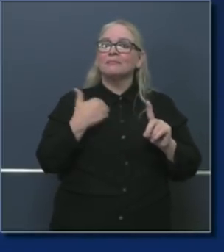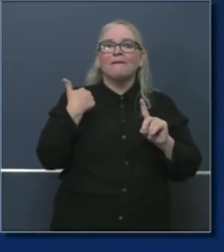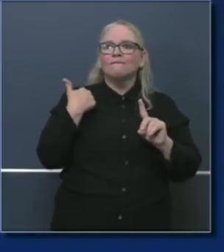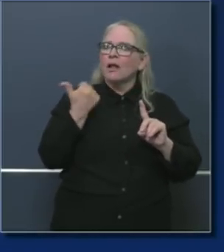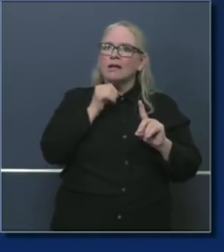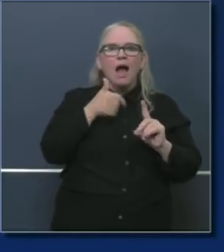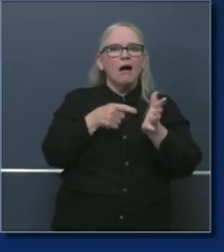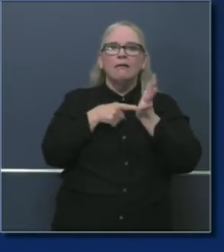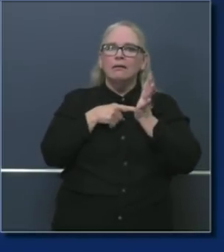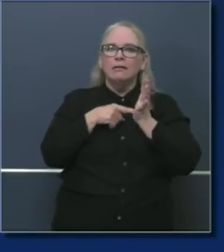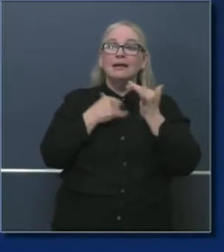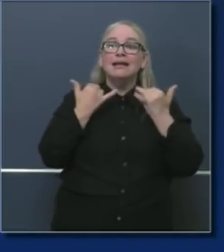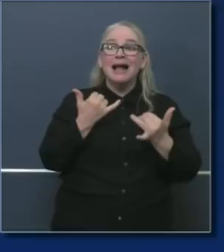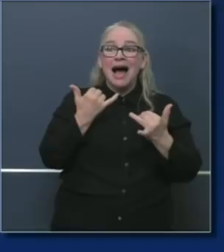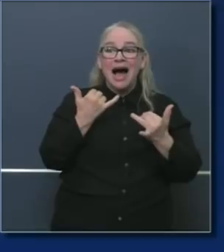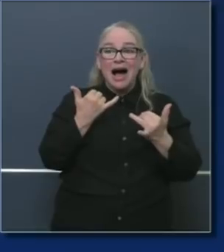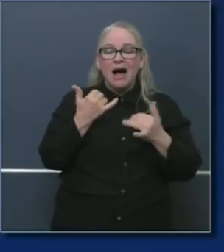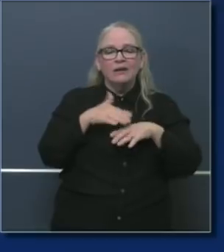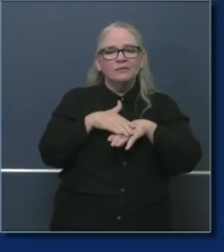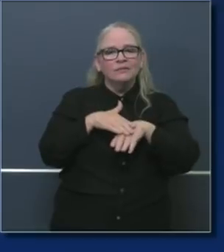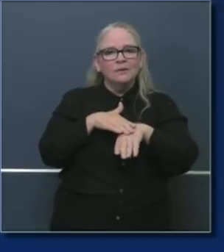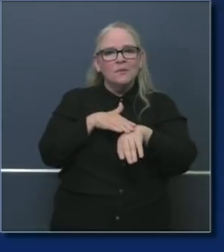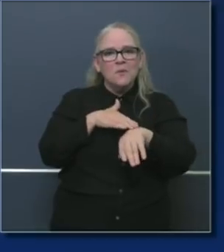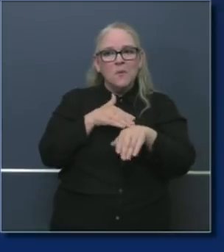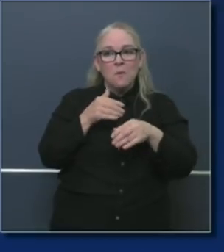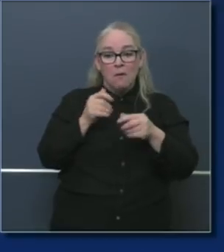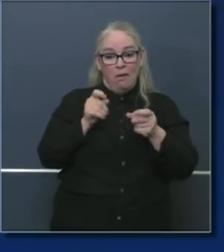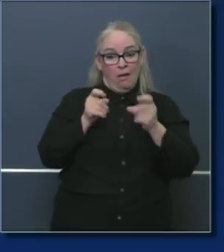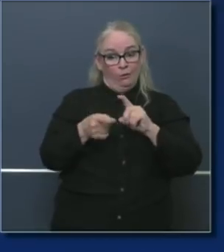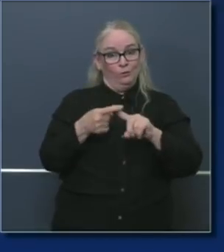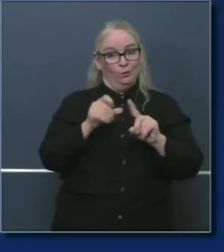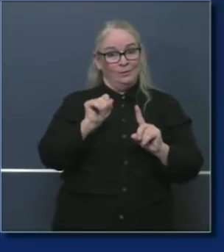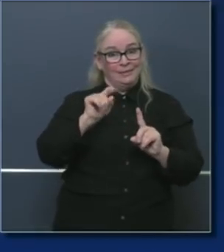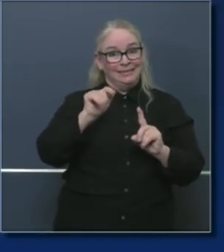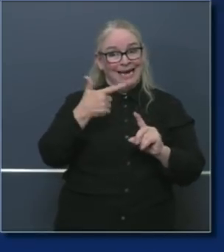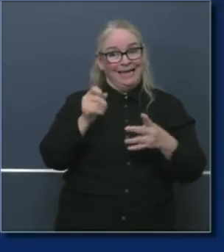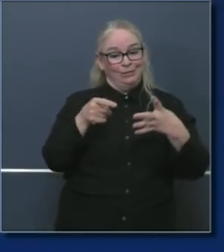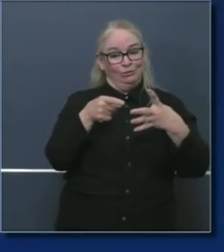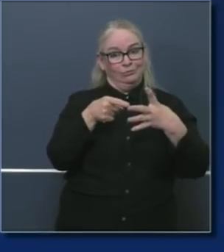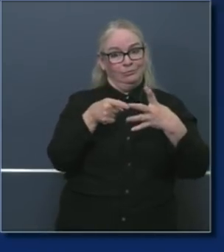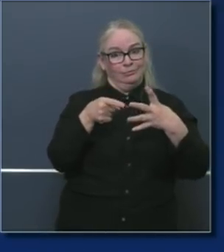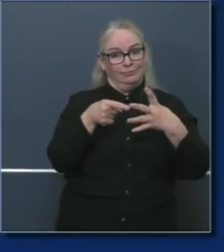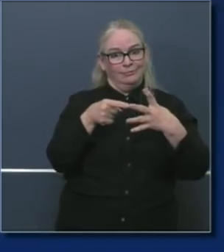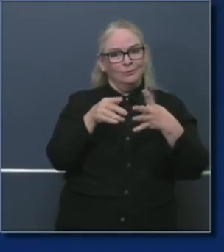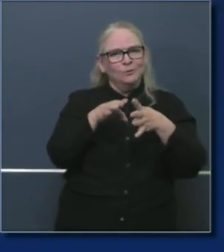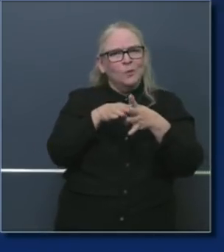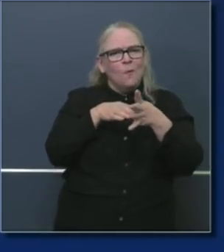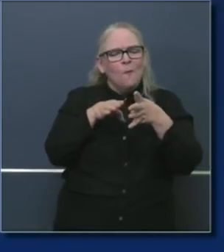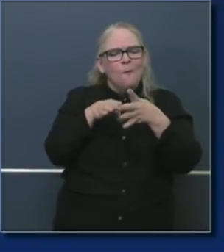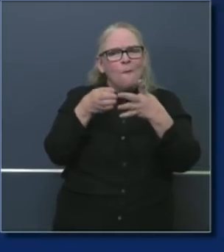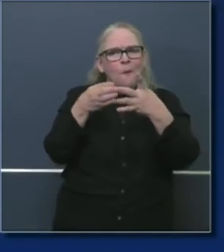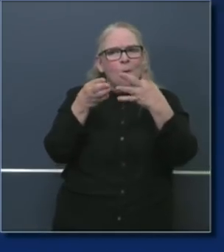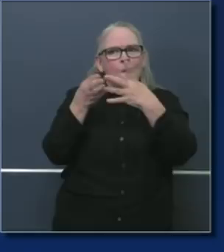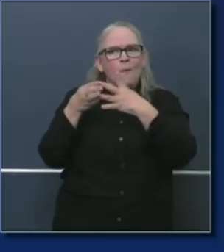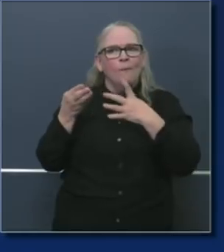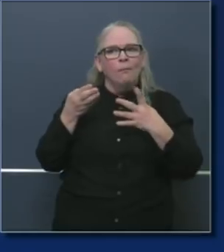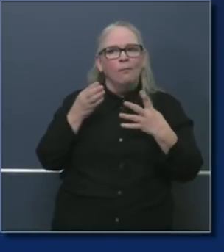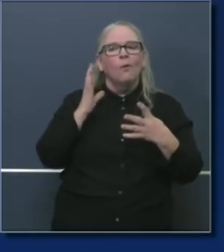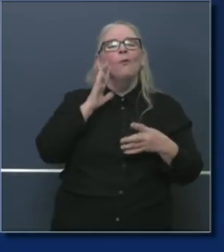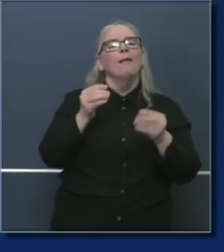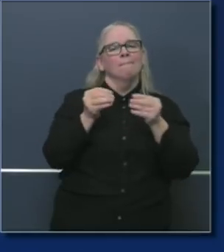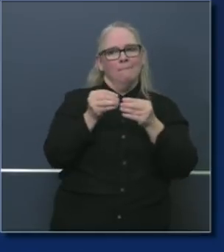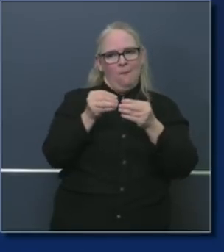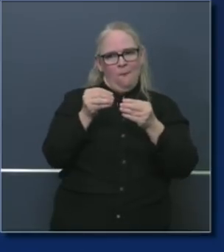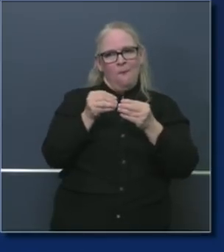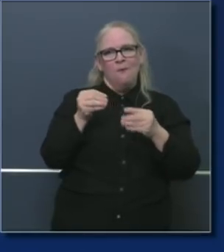this is going to be a gradual move into stage 2. We are going to be able to add more businesses and sectors